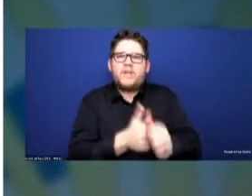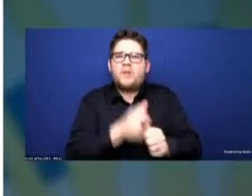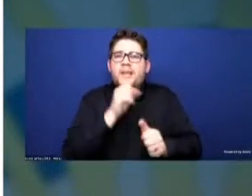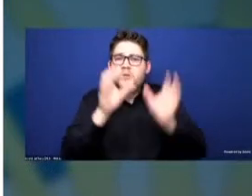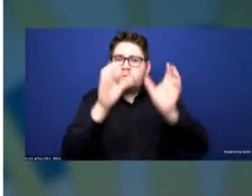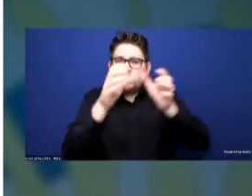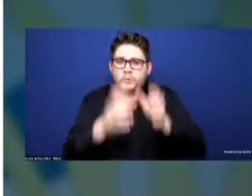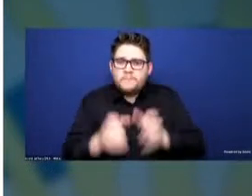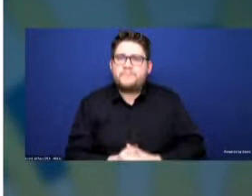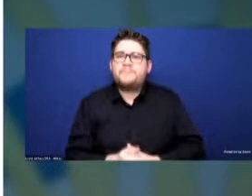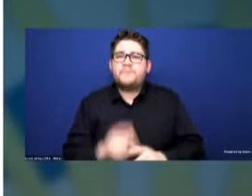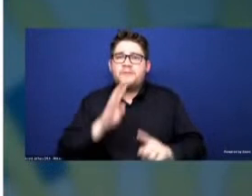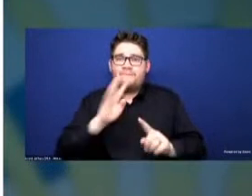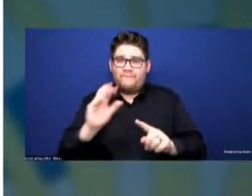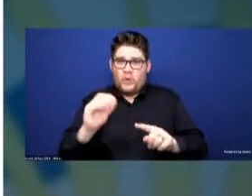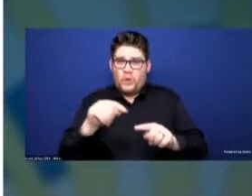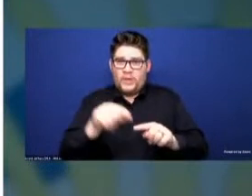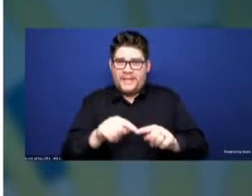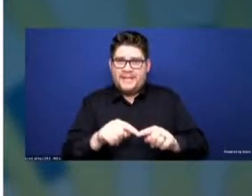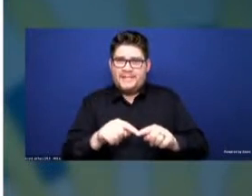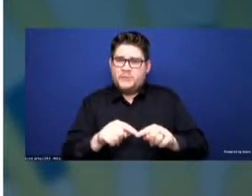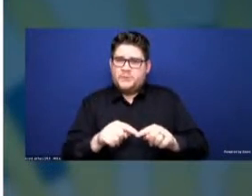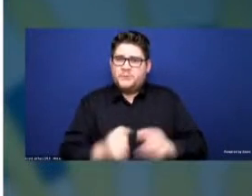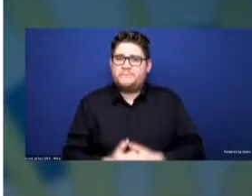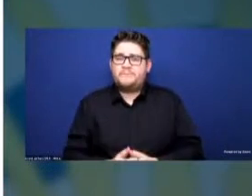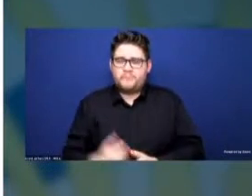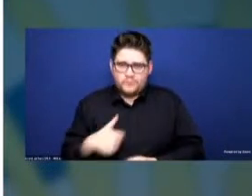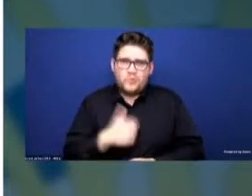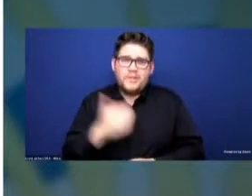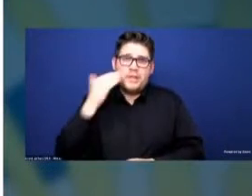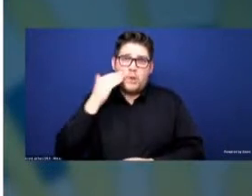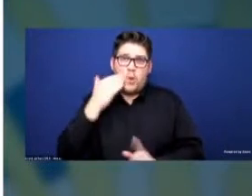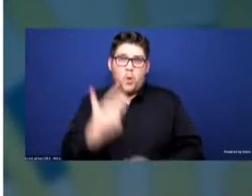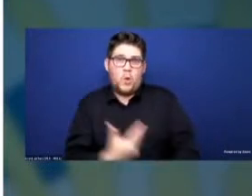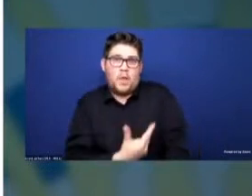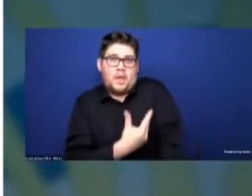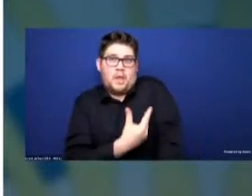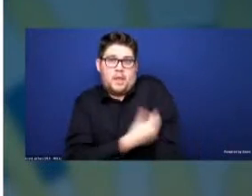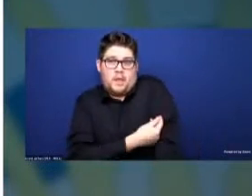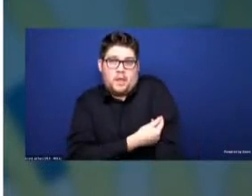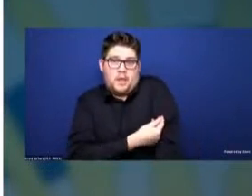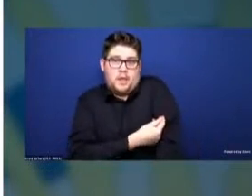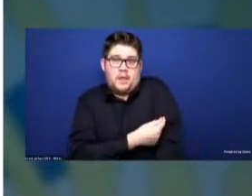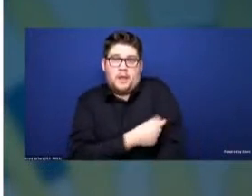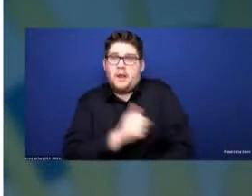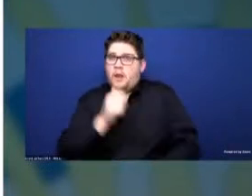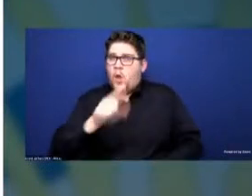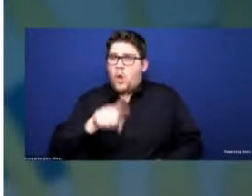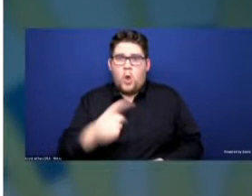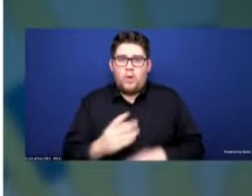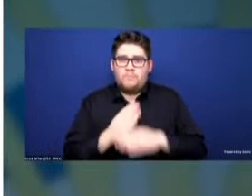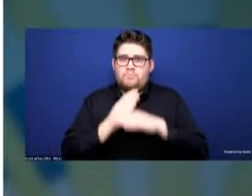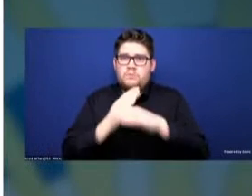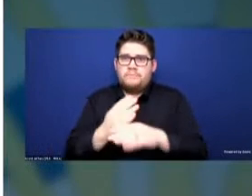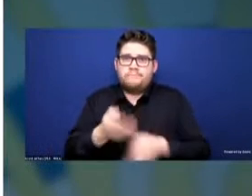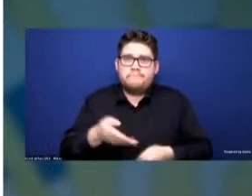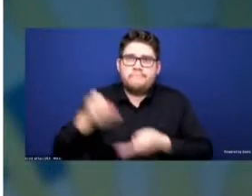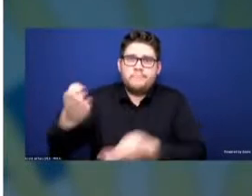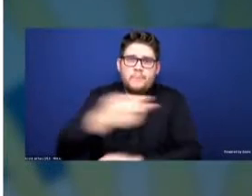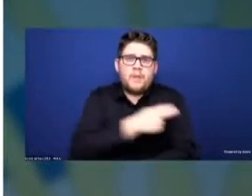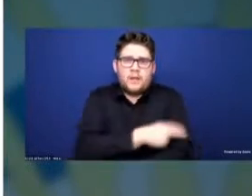against some transmission, but very importantly protects against severe infections, hospitalizations, and